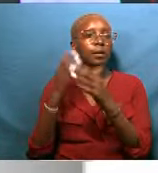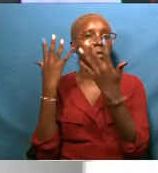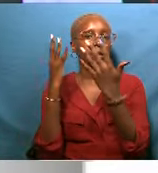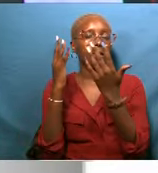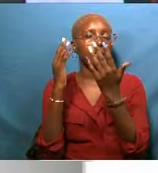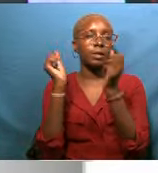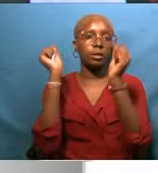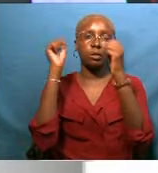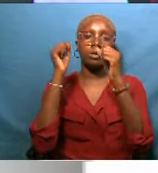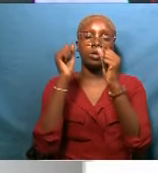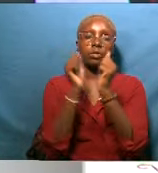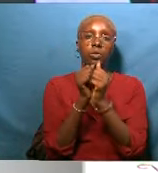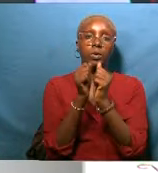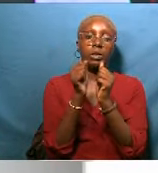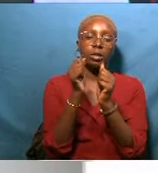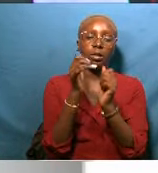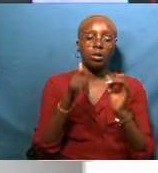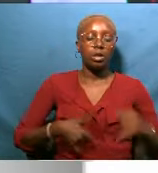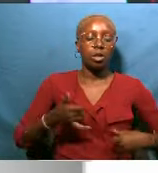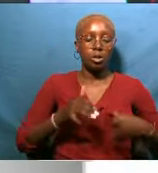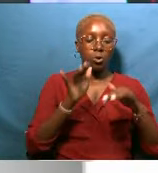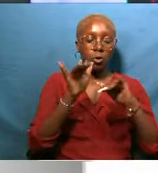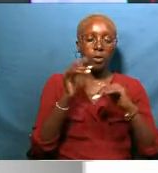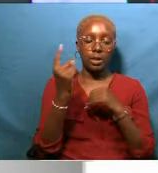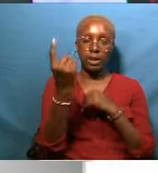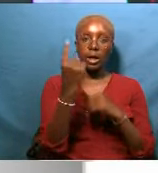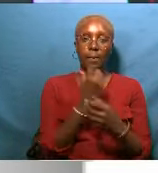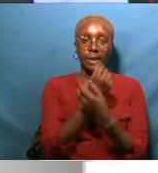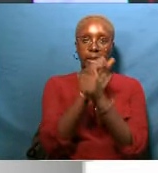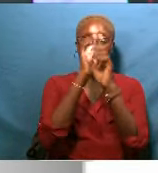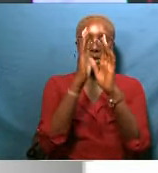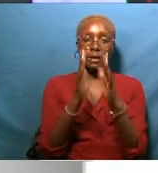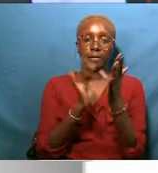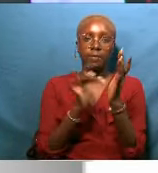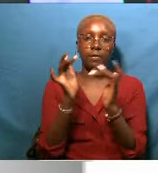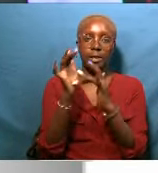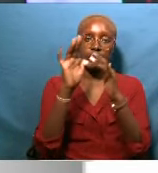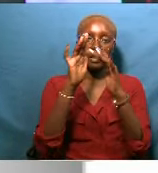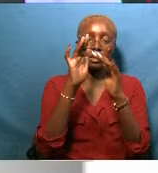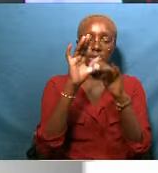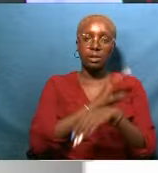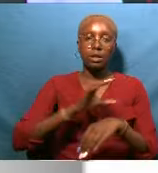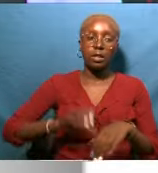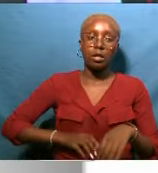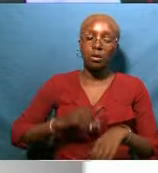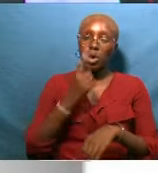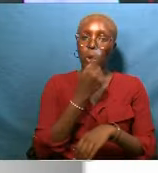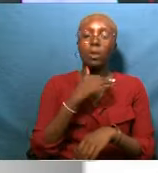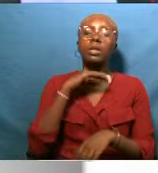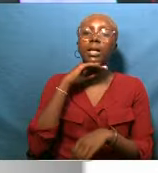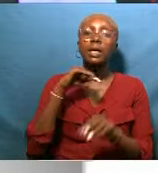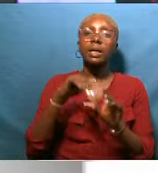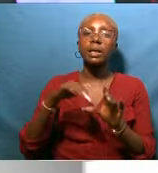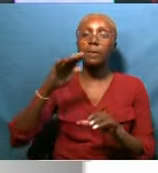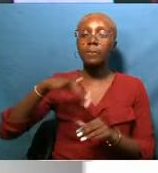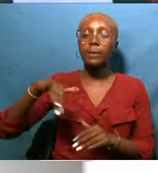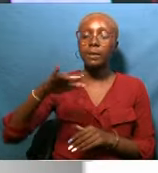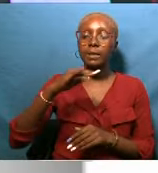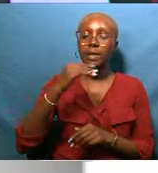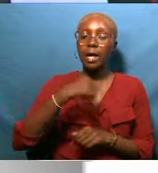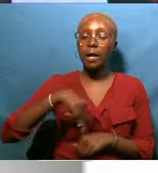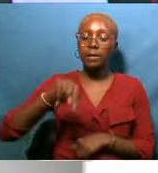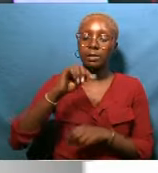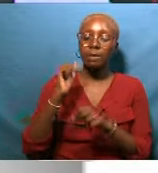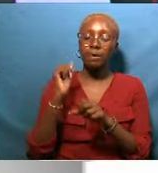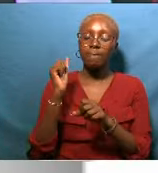with joy and await the coming of our Savior Jesus Christ. He died in our place, making a full atonement for